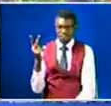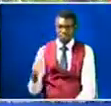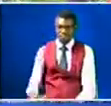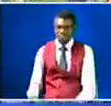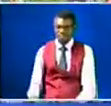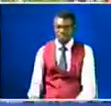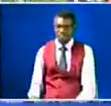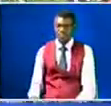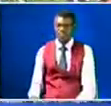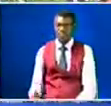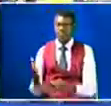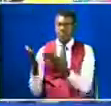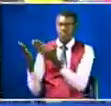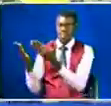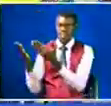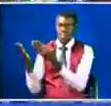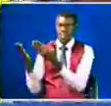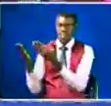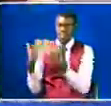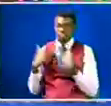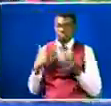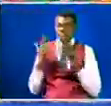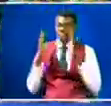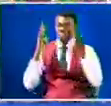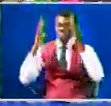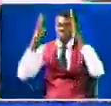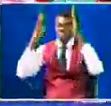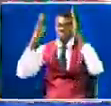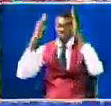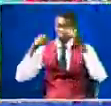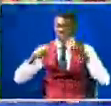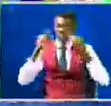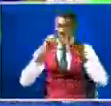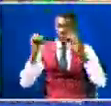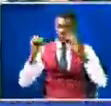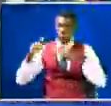Praises replace clashes on the banks of River Swam on the Katikomor border.